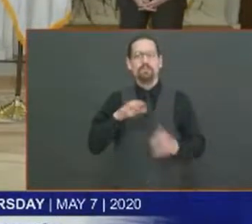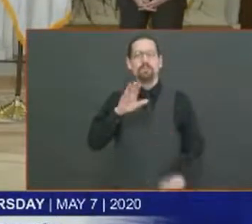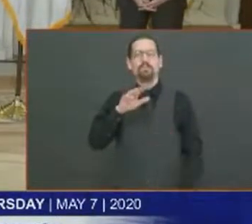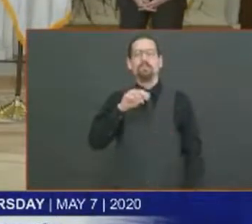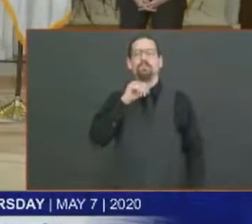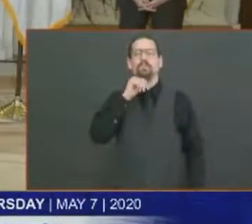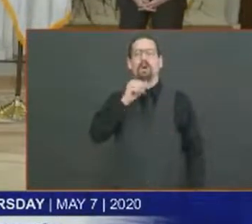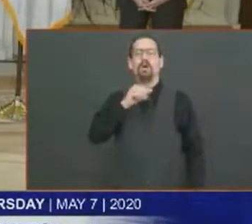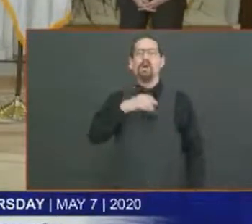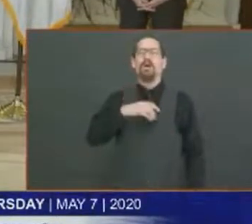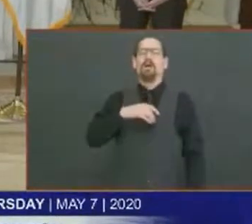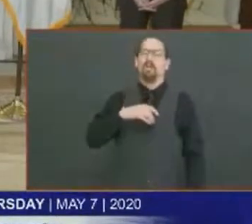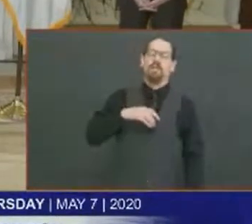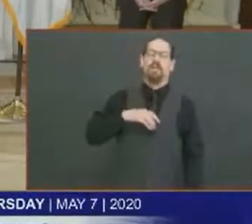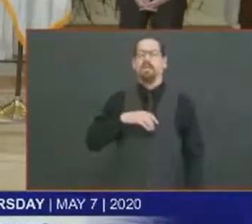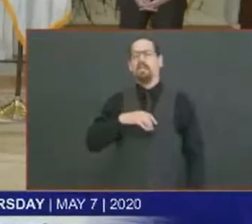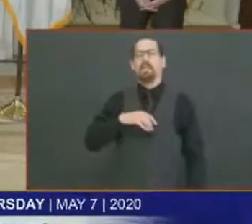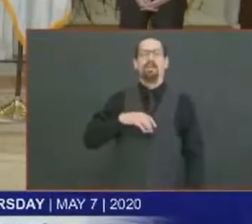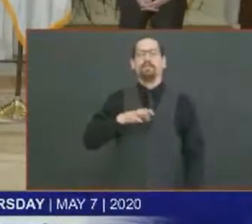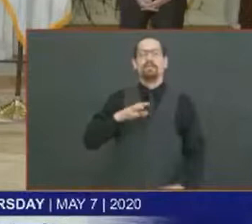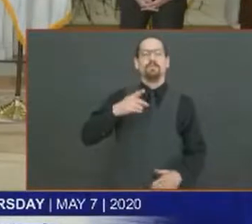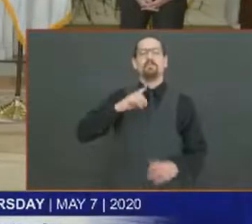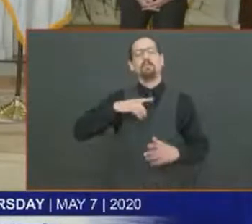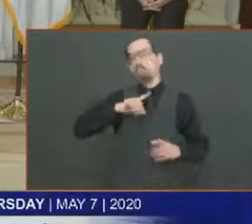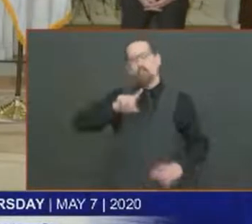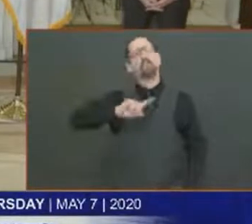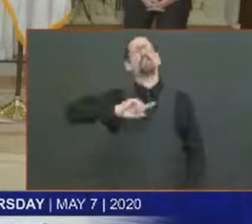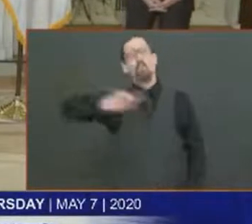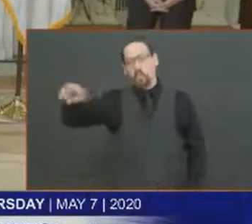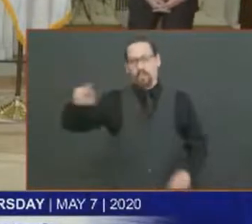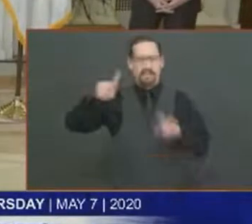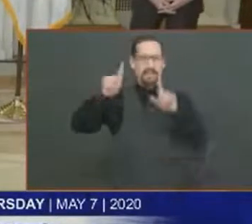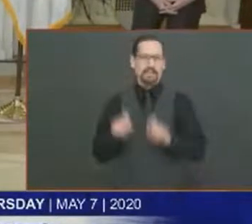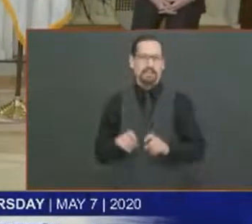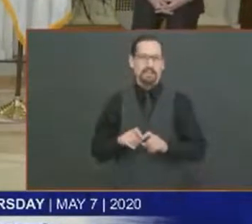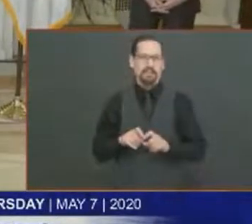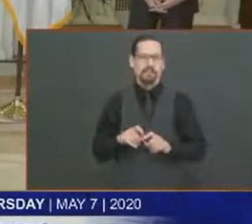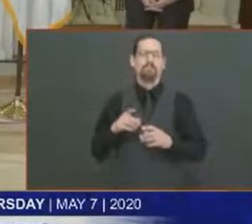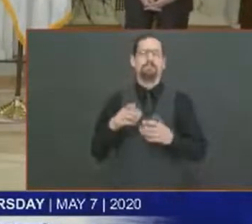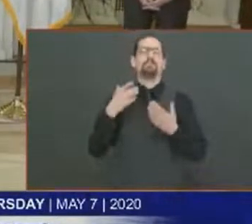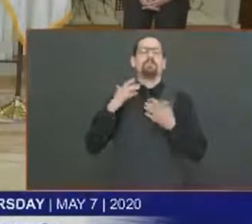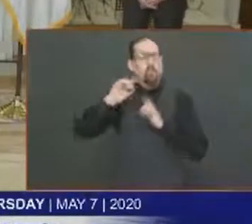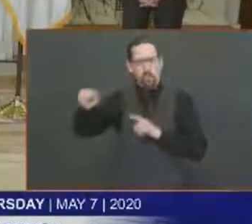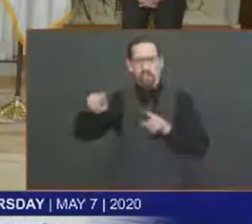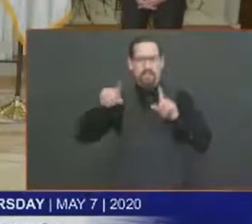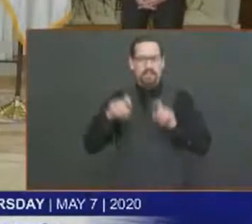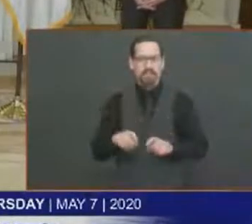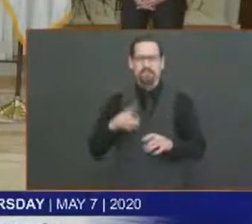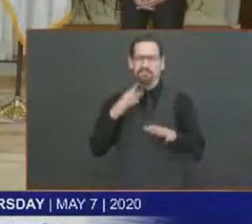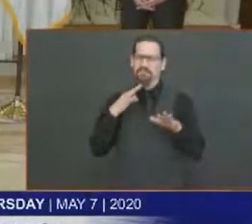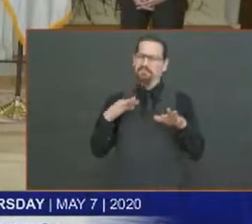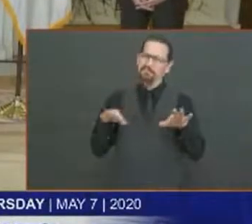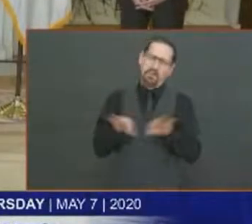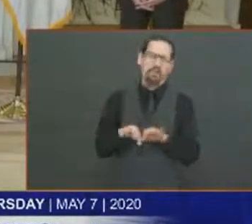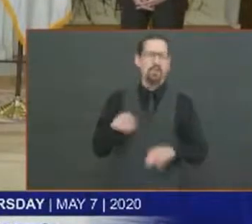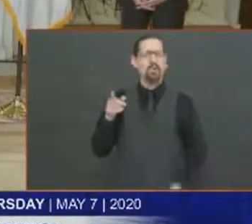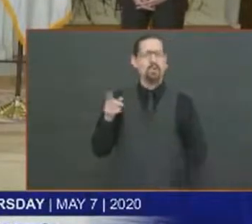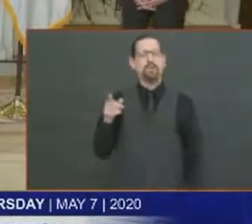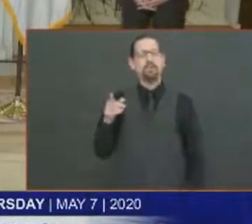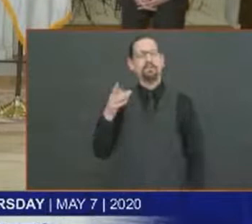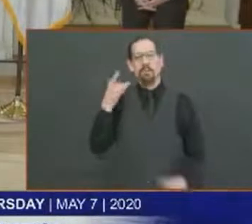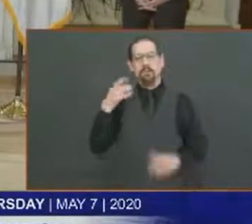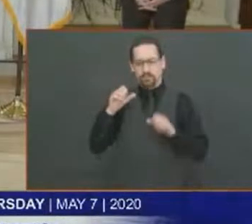get tested so that we can support you. That is when the test works the best. That message stays the same. When you